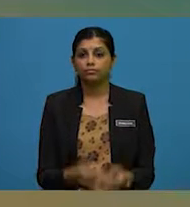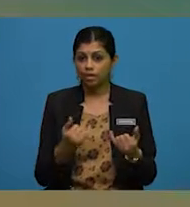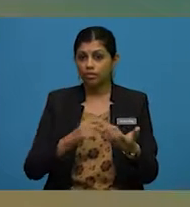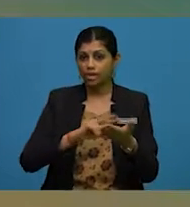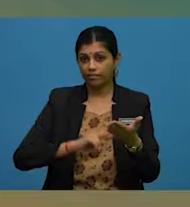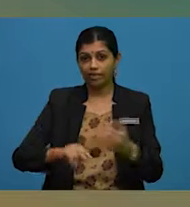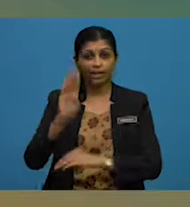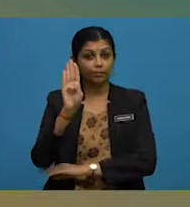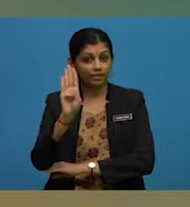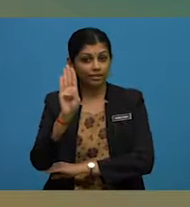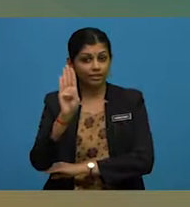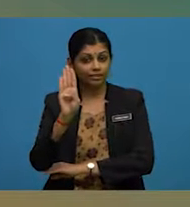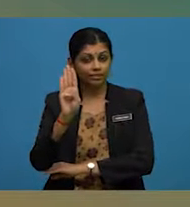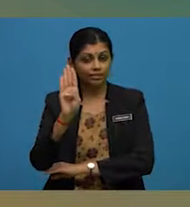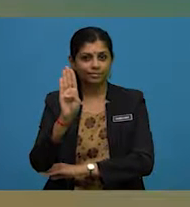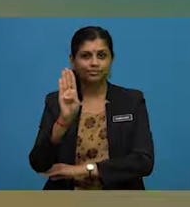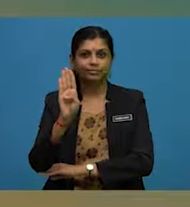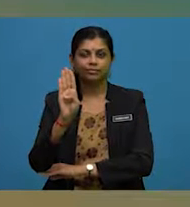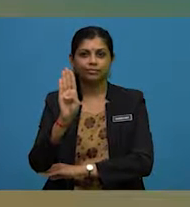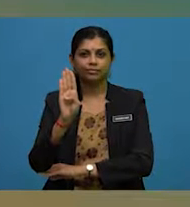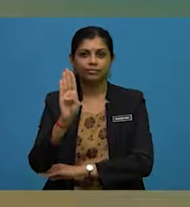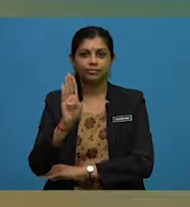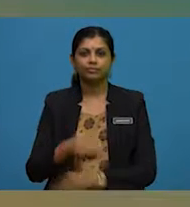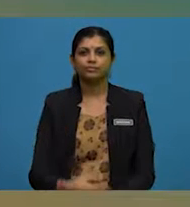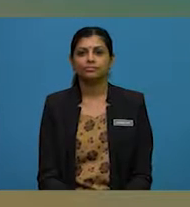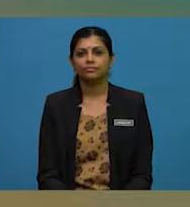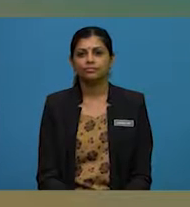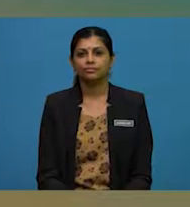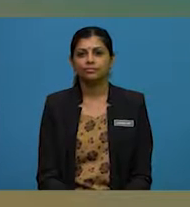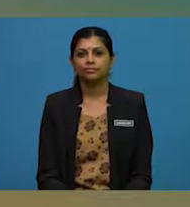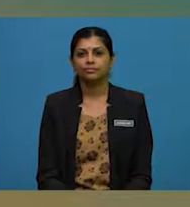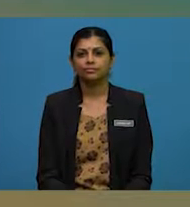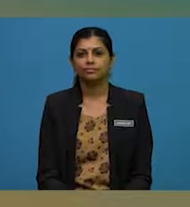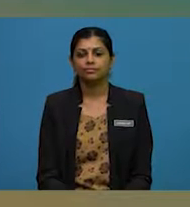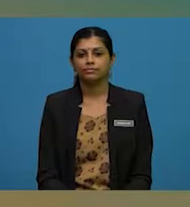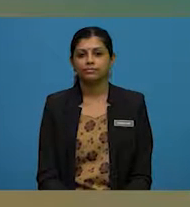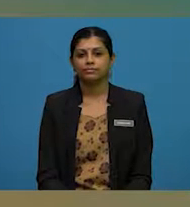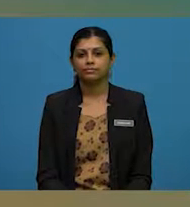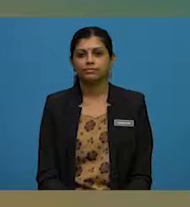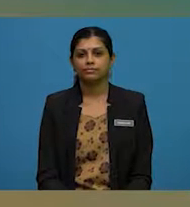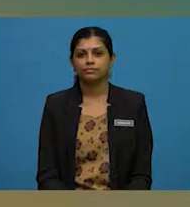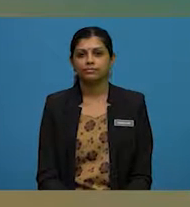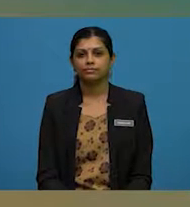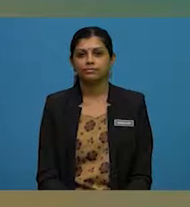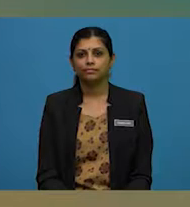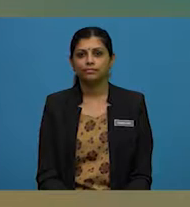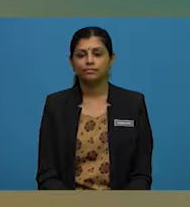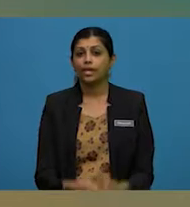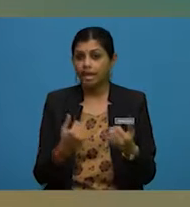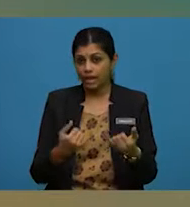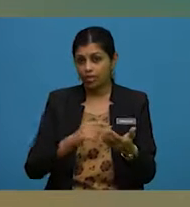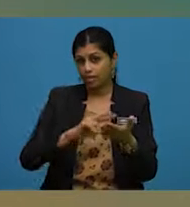B. Students should apply for a scholarship in an orderly manner.